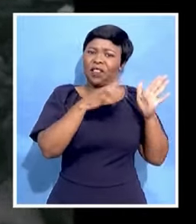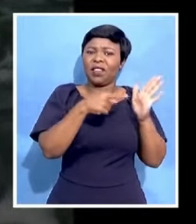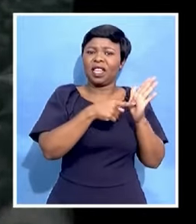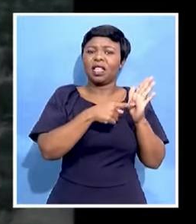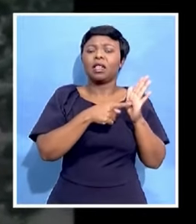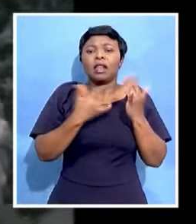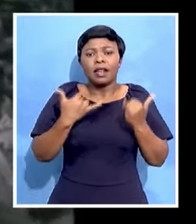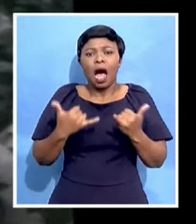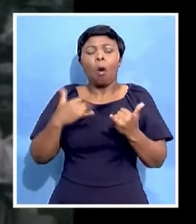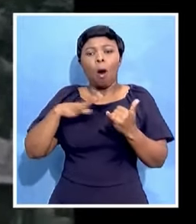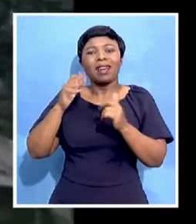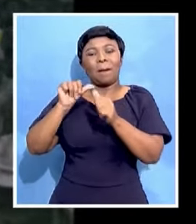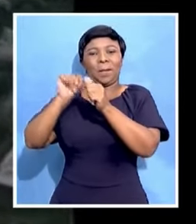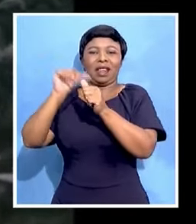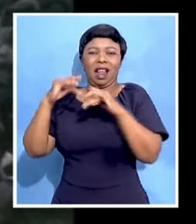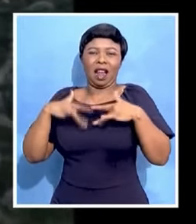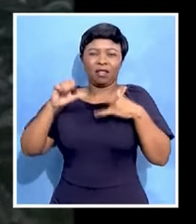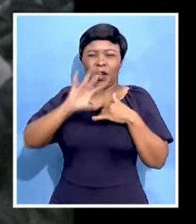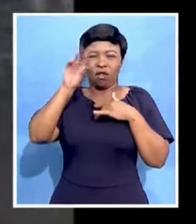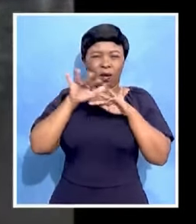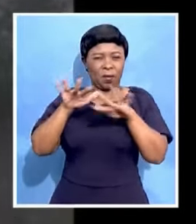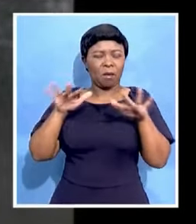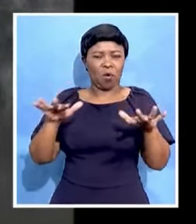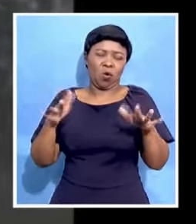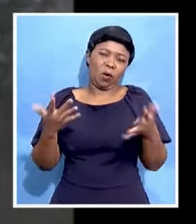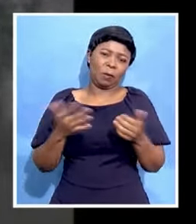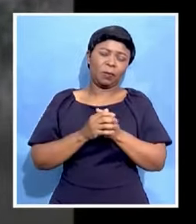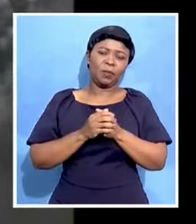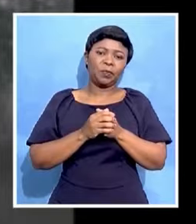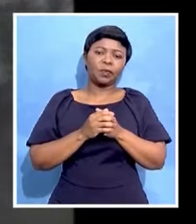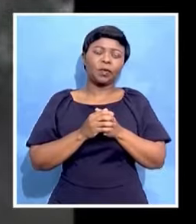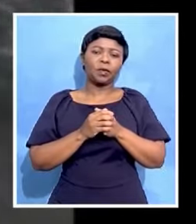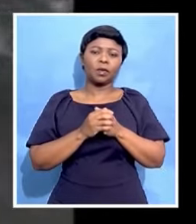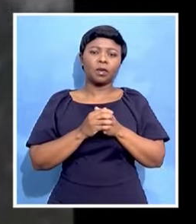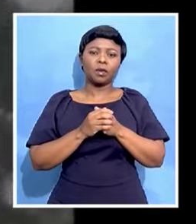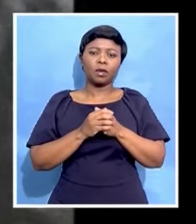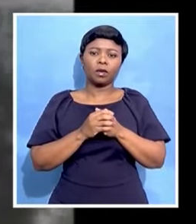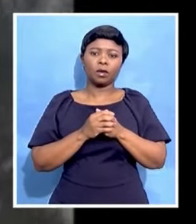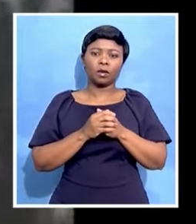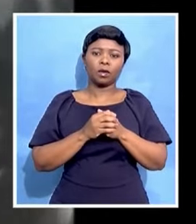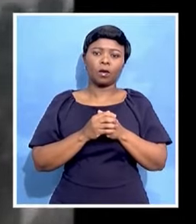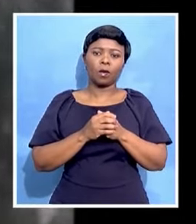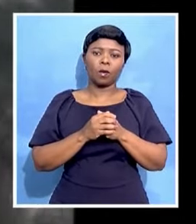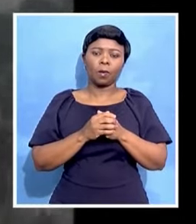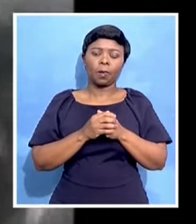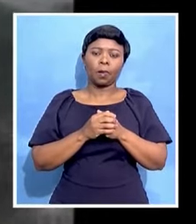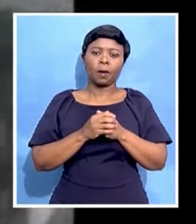particular? Ntlantla Khatlhane, SABC News, Johannesburg.